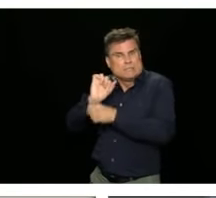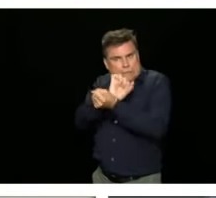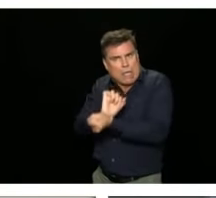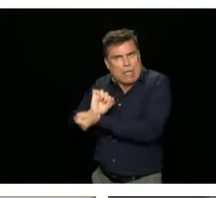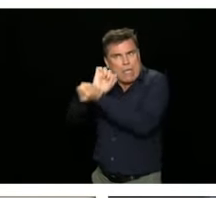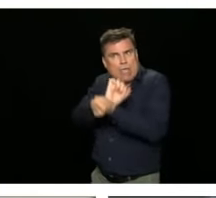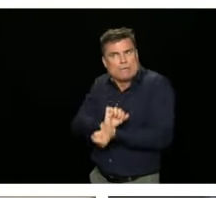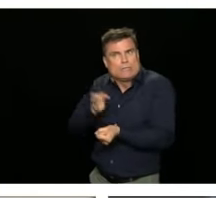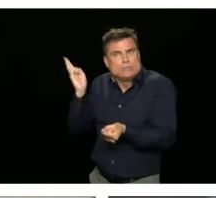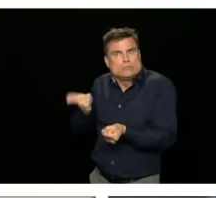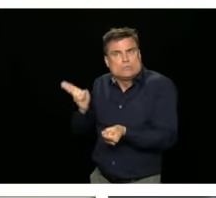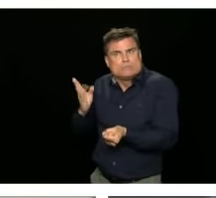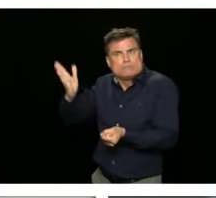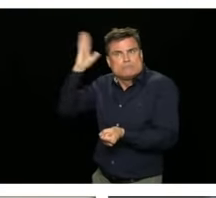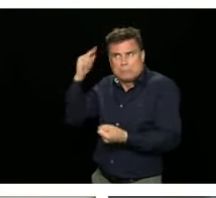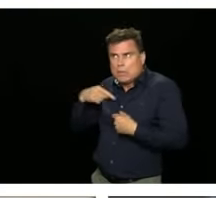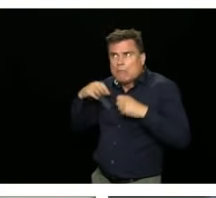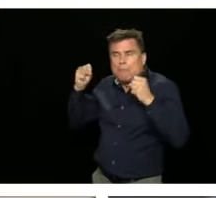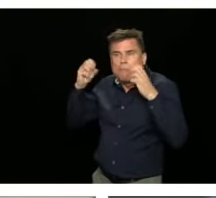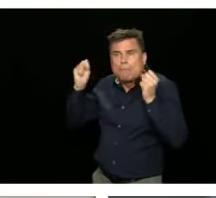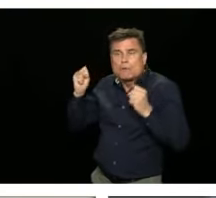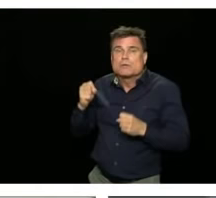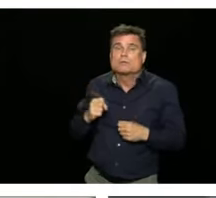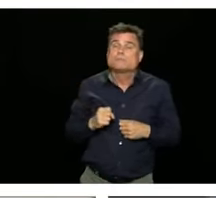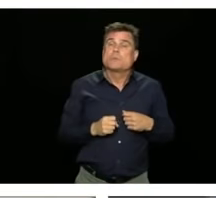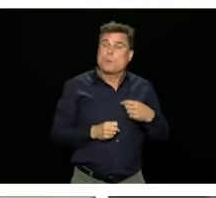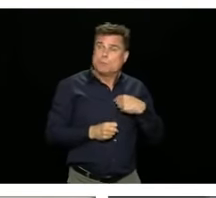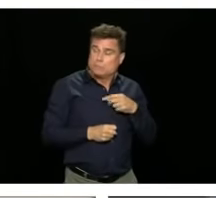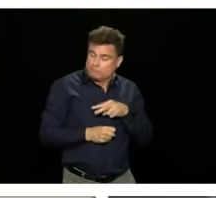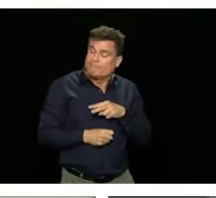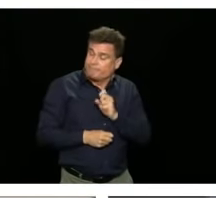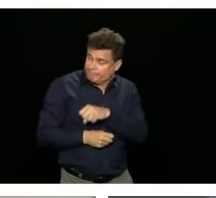educating our young people because, that is the future. So